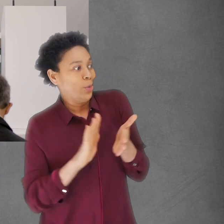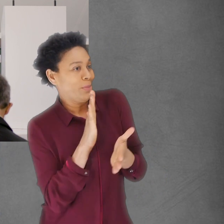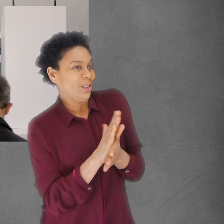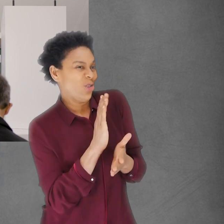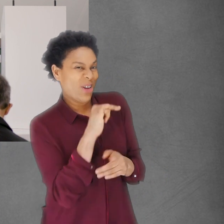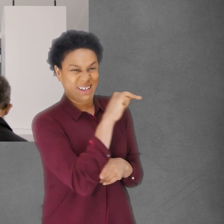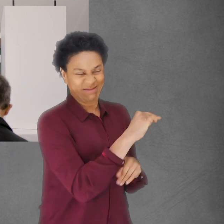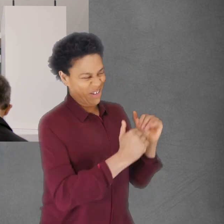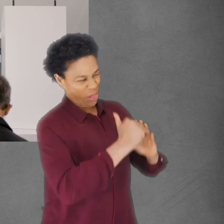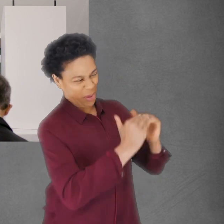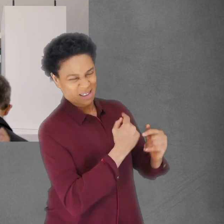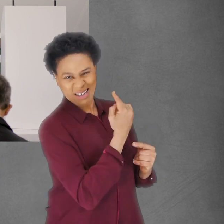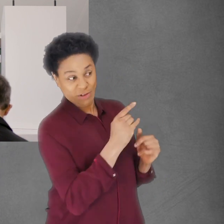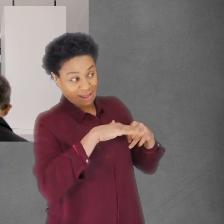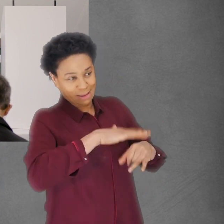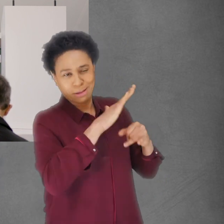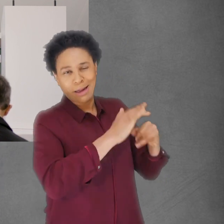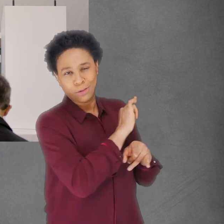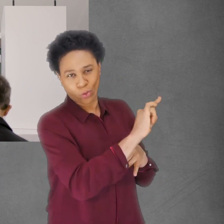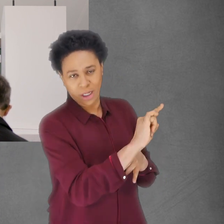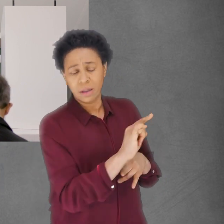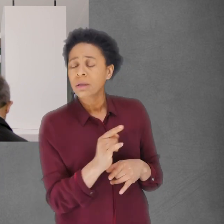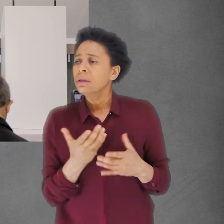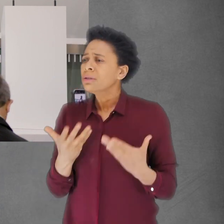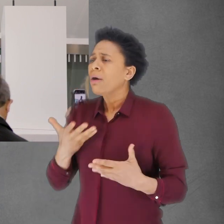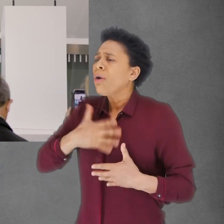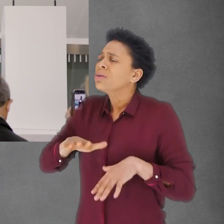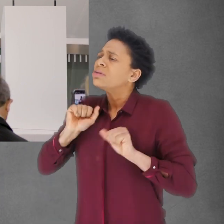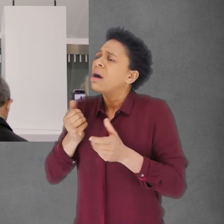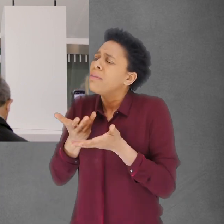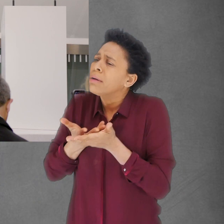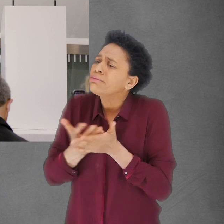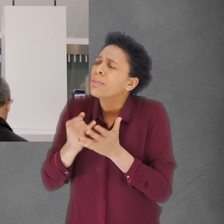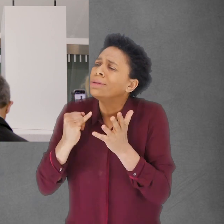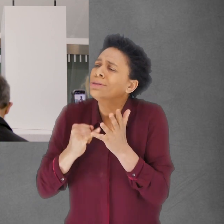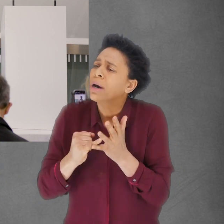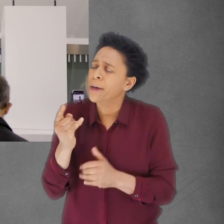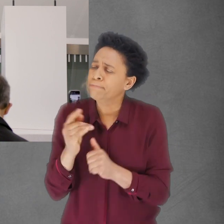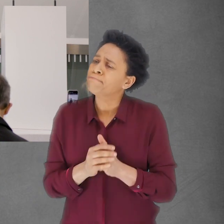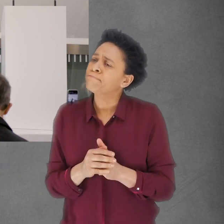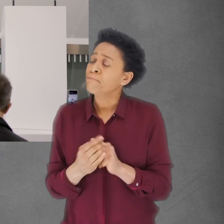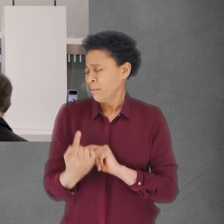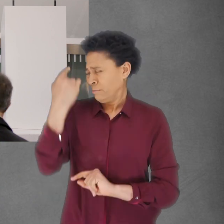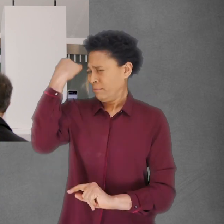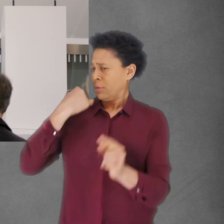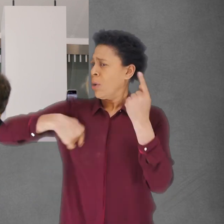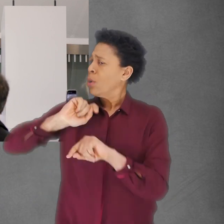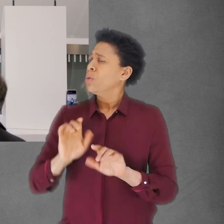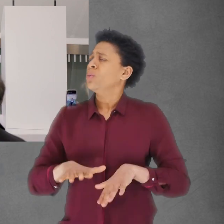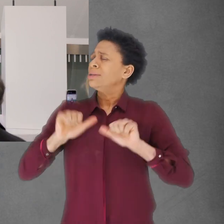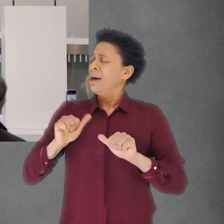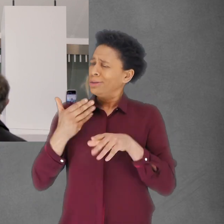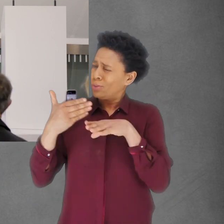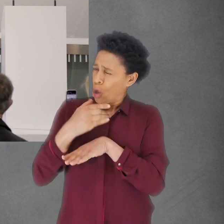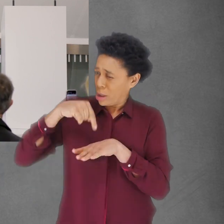enjoy during its last week. So Sumayya, I'll start with you. When we started working on this